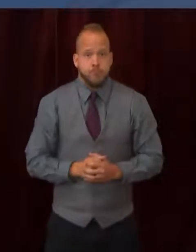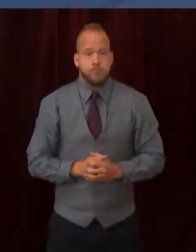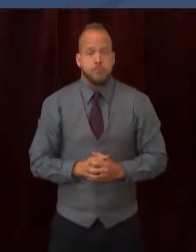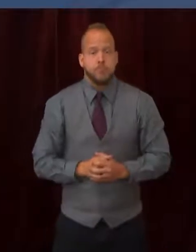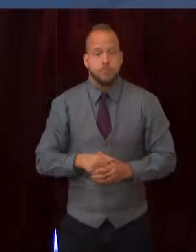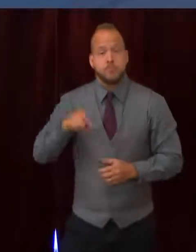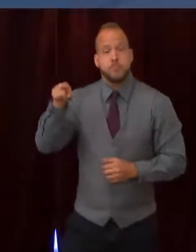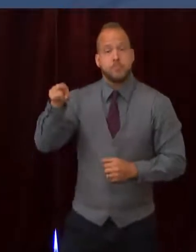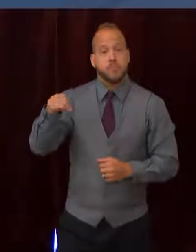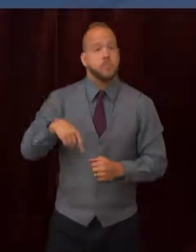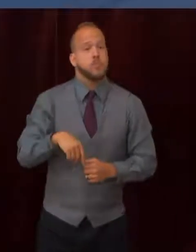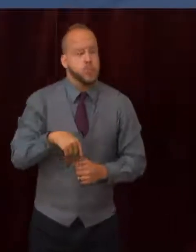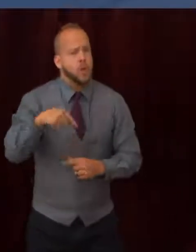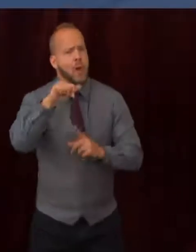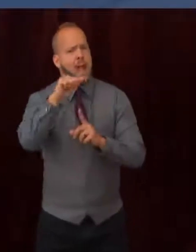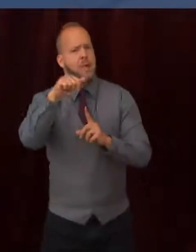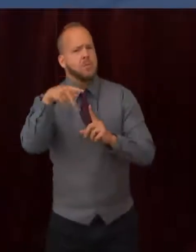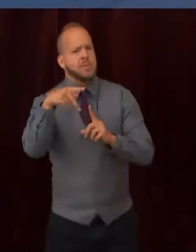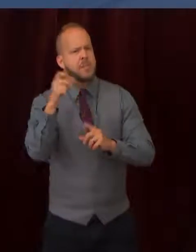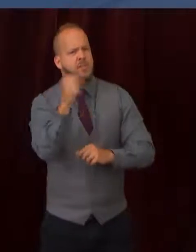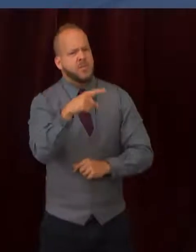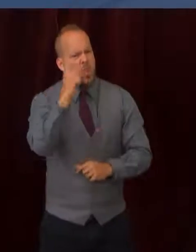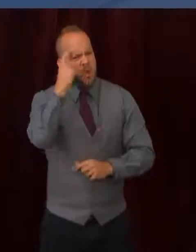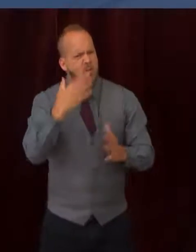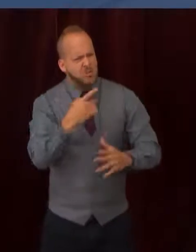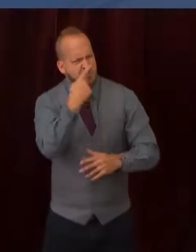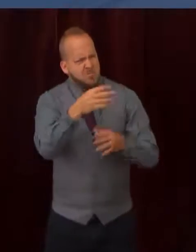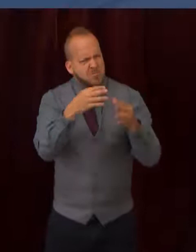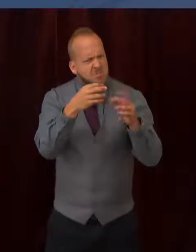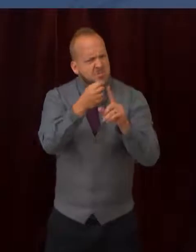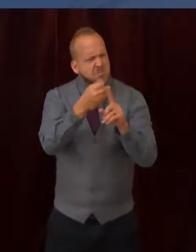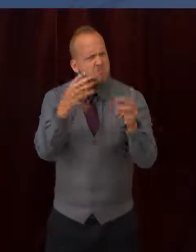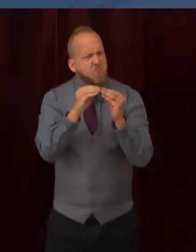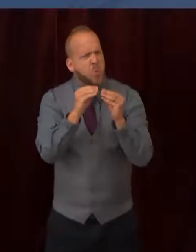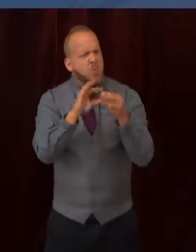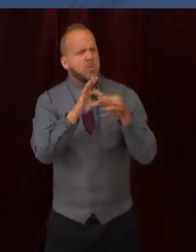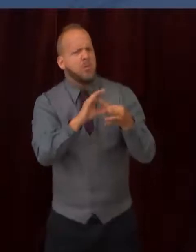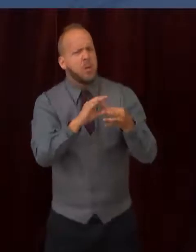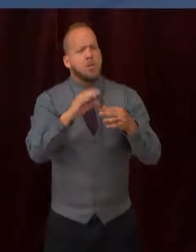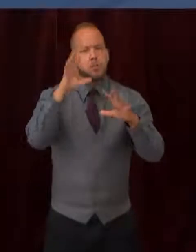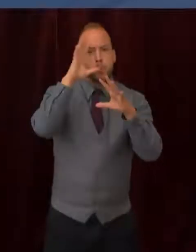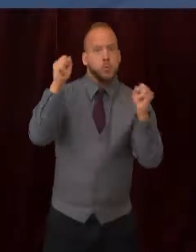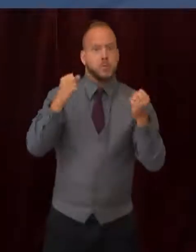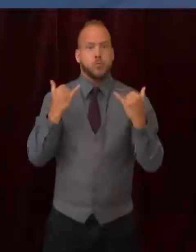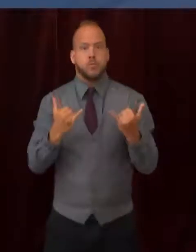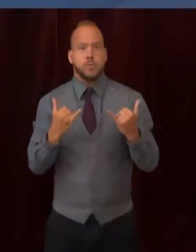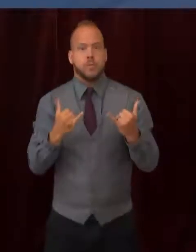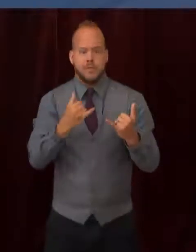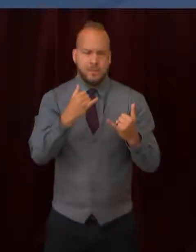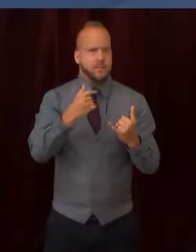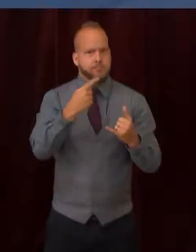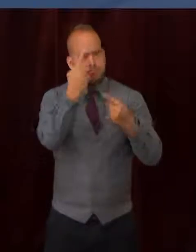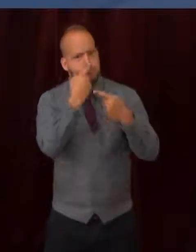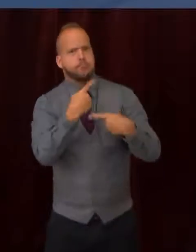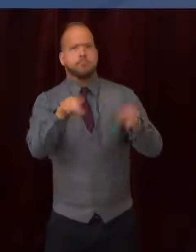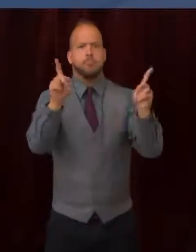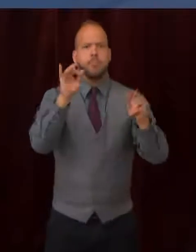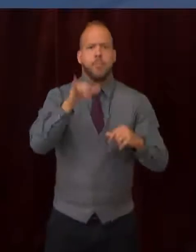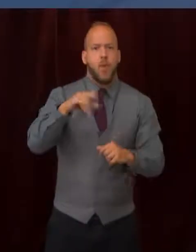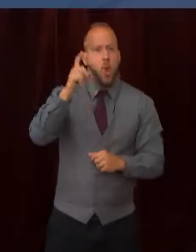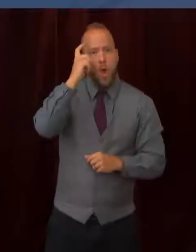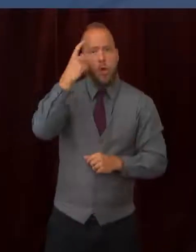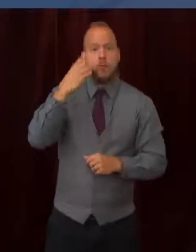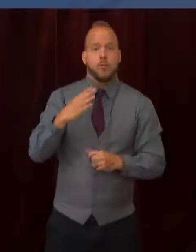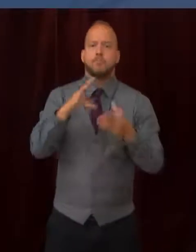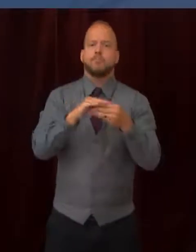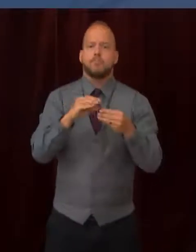Hey, Governor, can you speak further to the President's comments today on his call with governors, where he said many governors will weaken their response